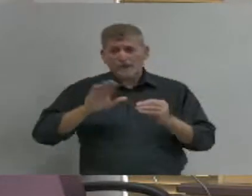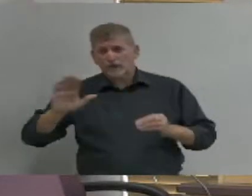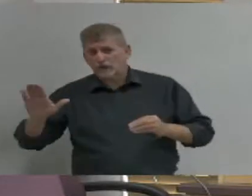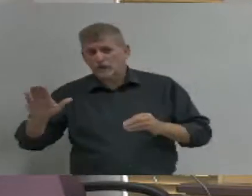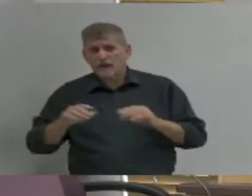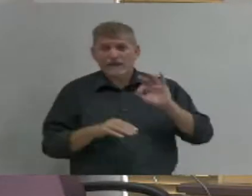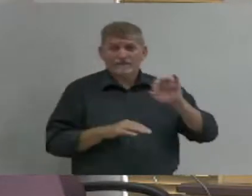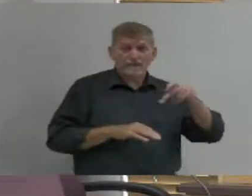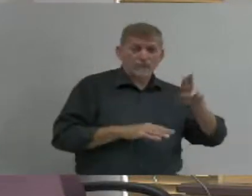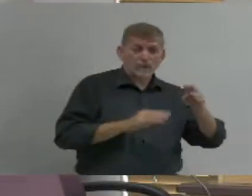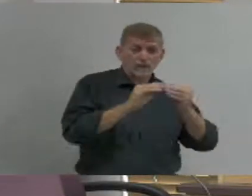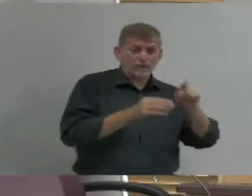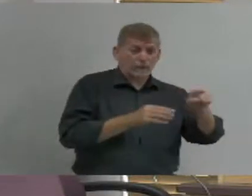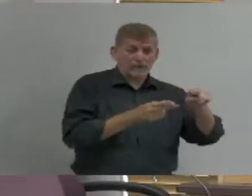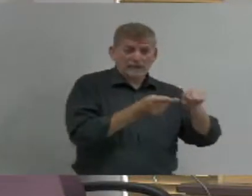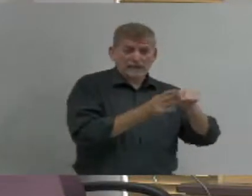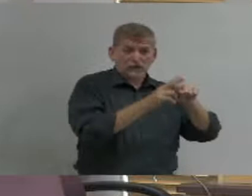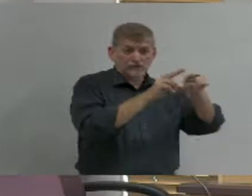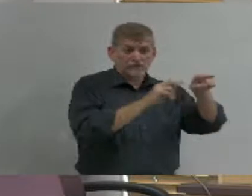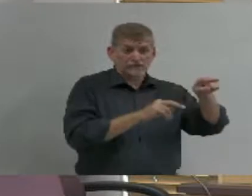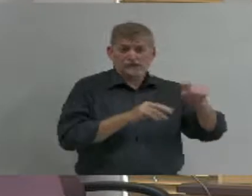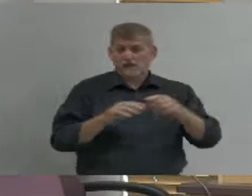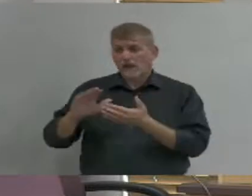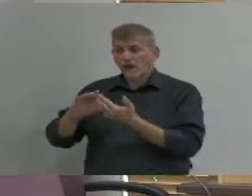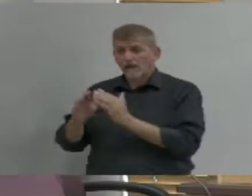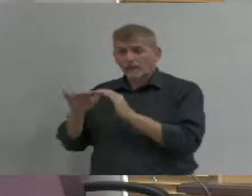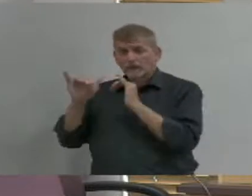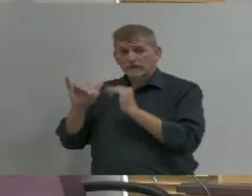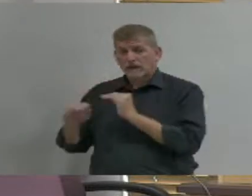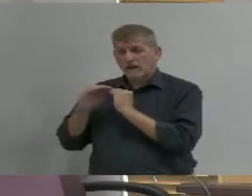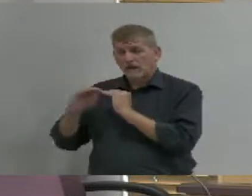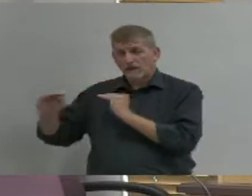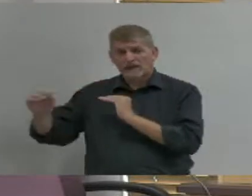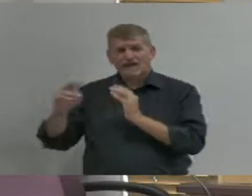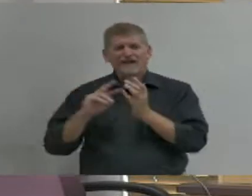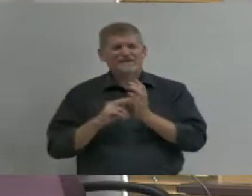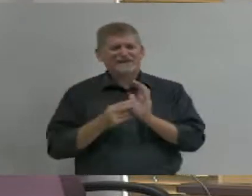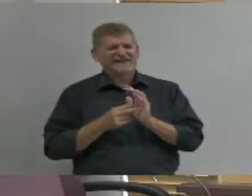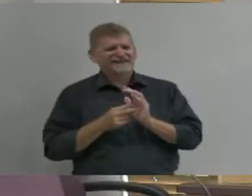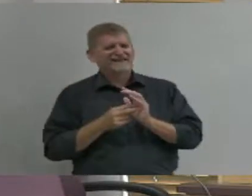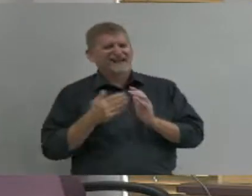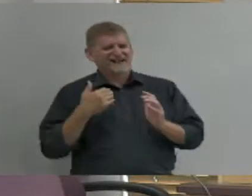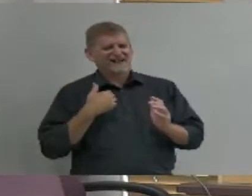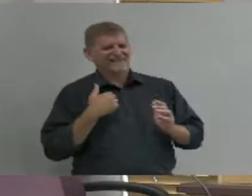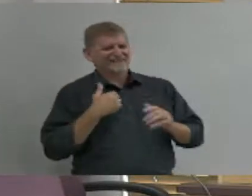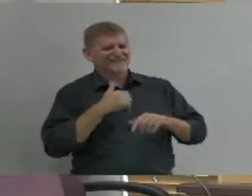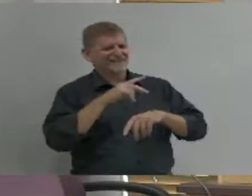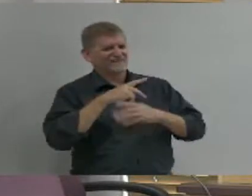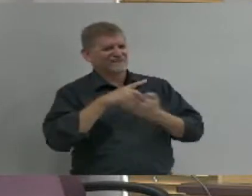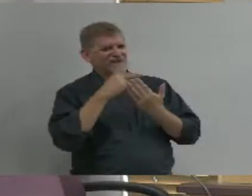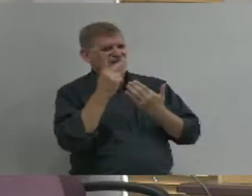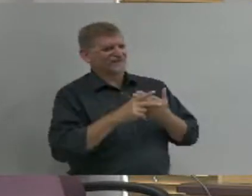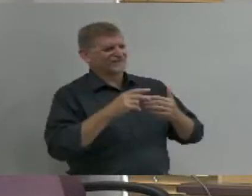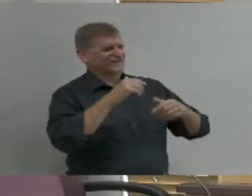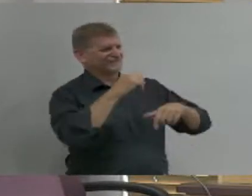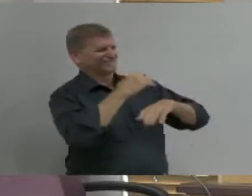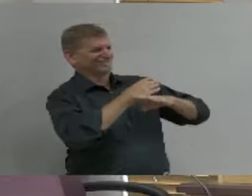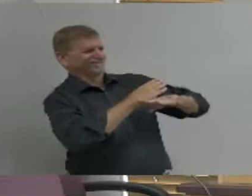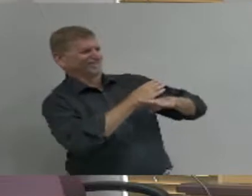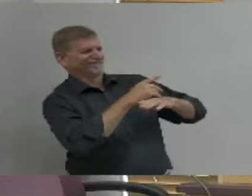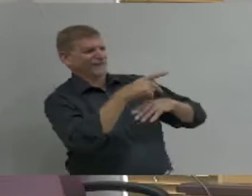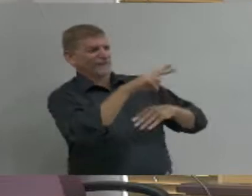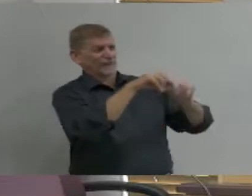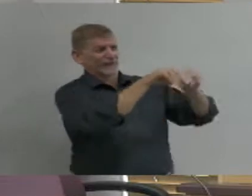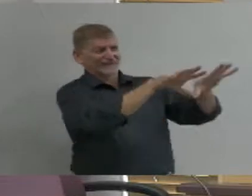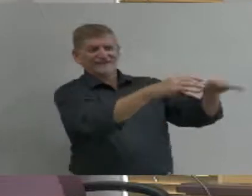then we know, one, we have an effective program at Protect Purdue, and we can quantify that, and we can react differently based on